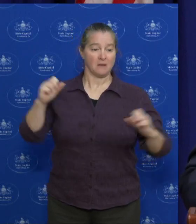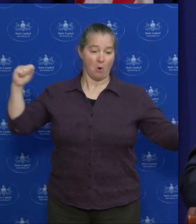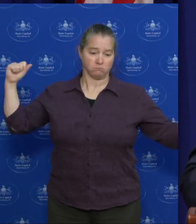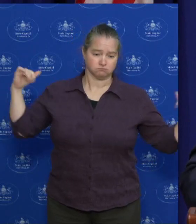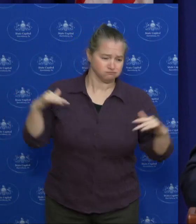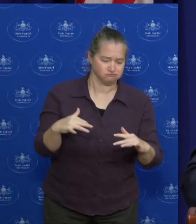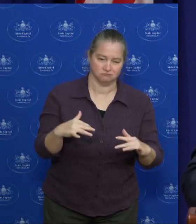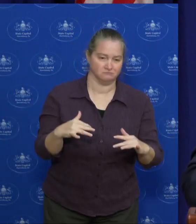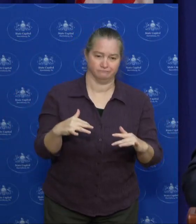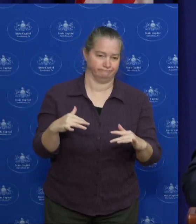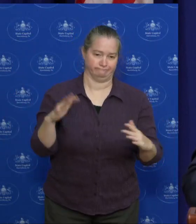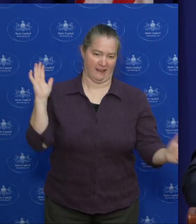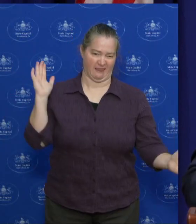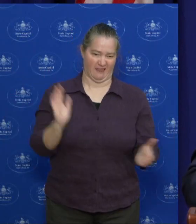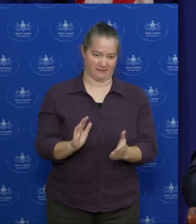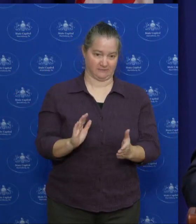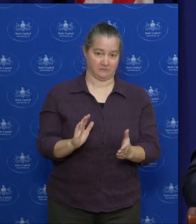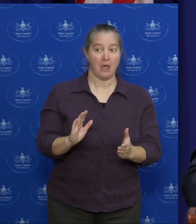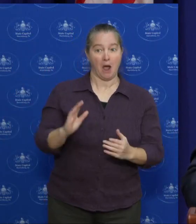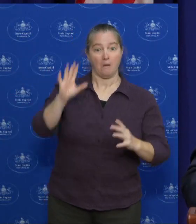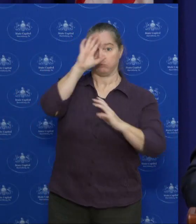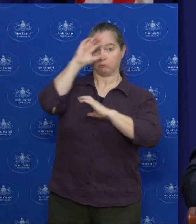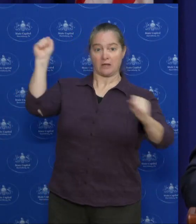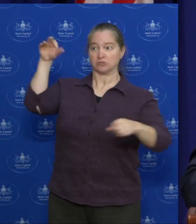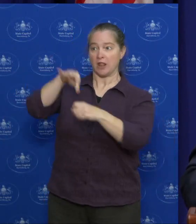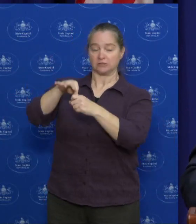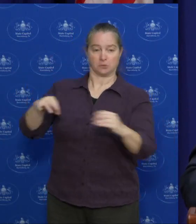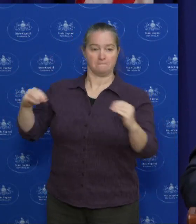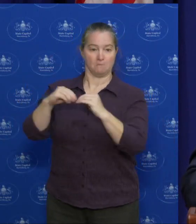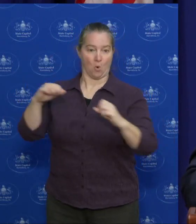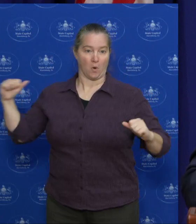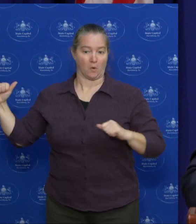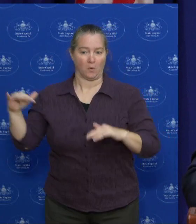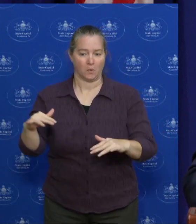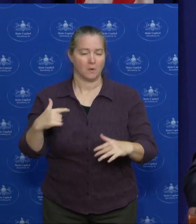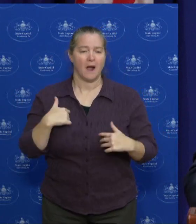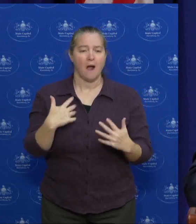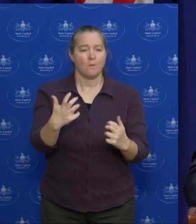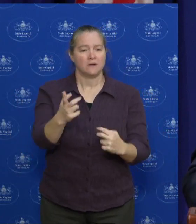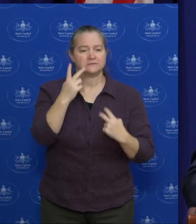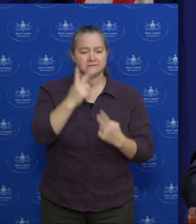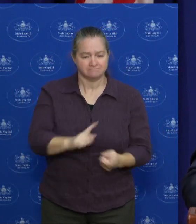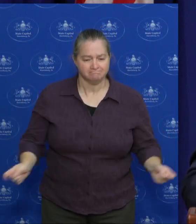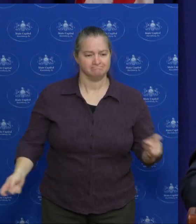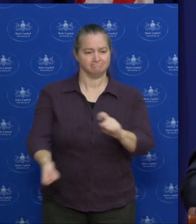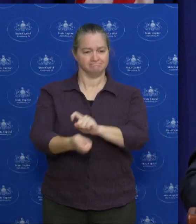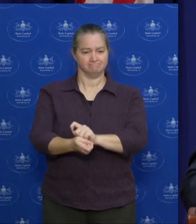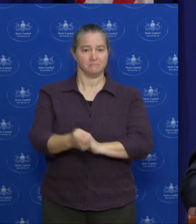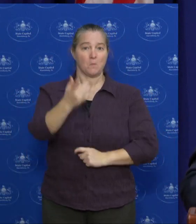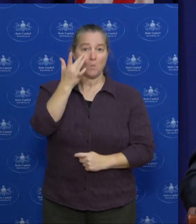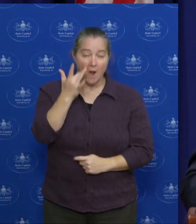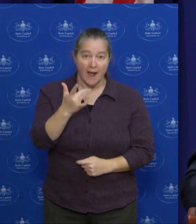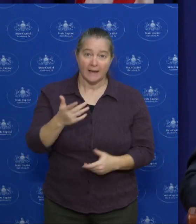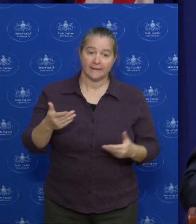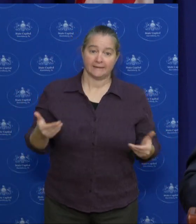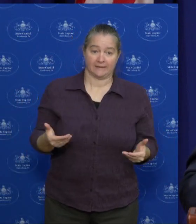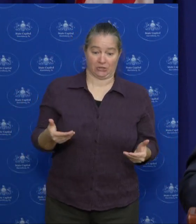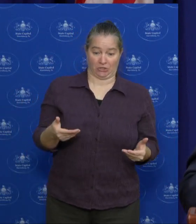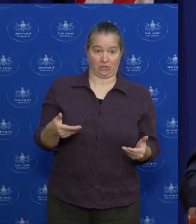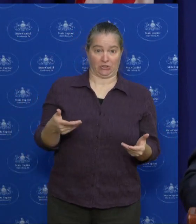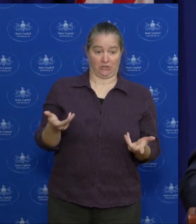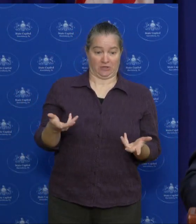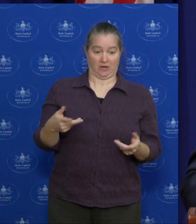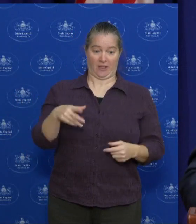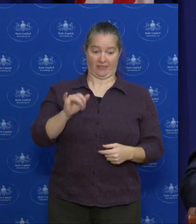than midterm or presidential elections. I'd like to see us reverse that trend because arguably the outcome of a